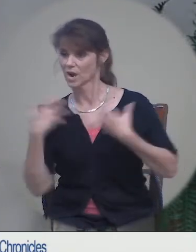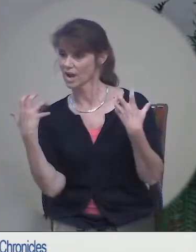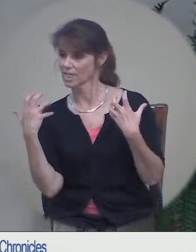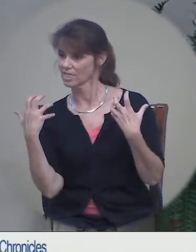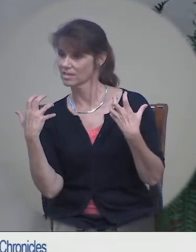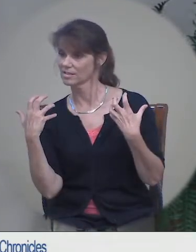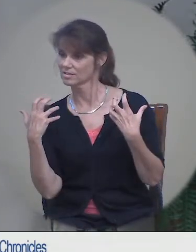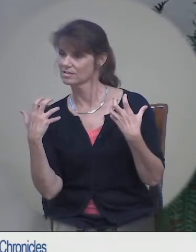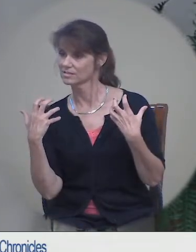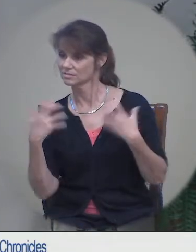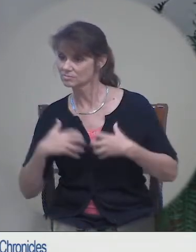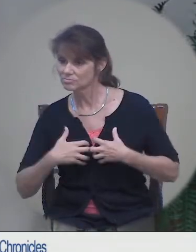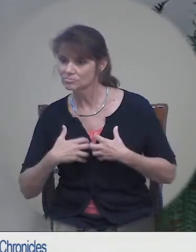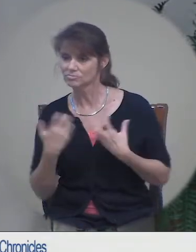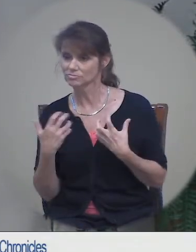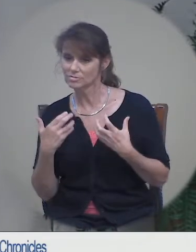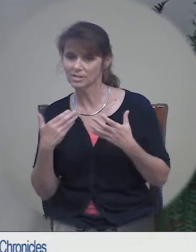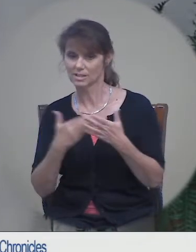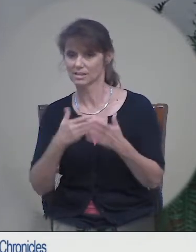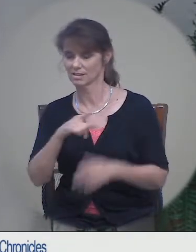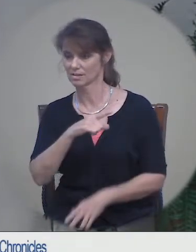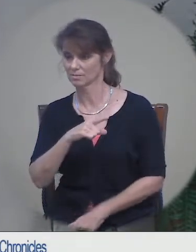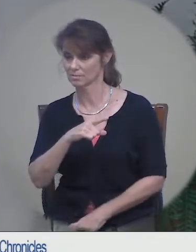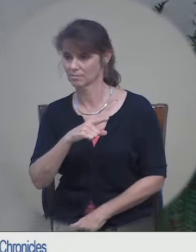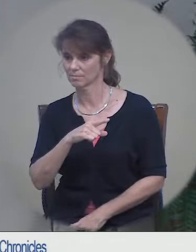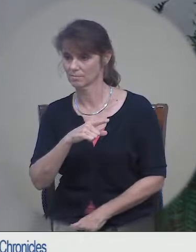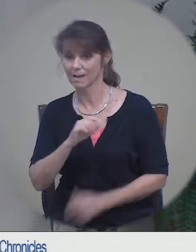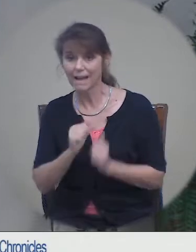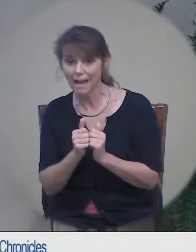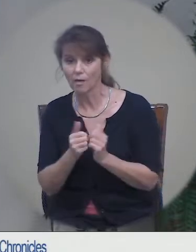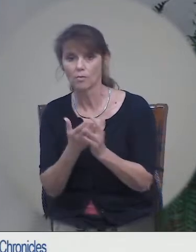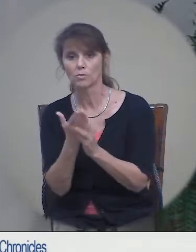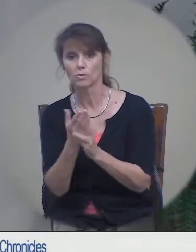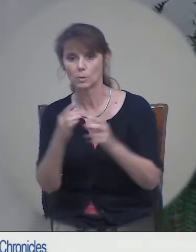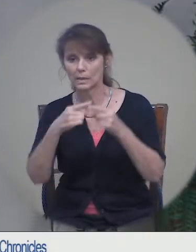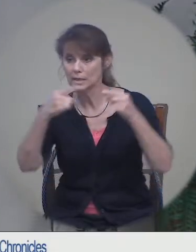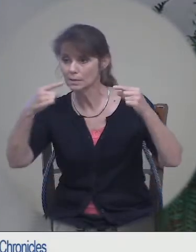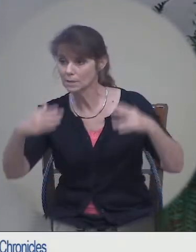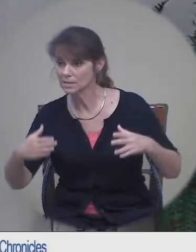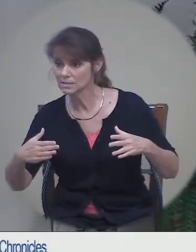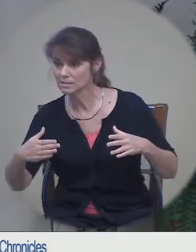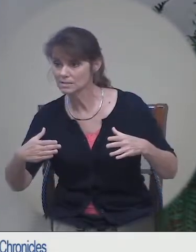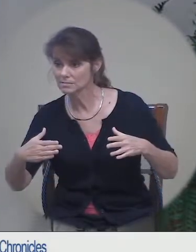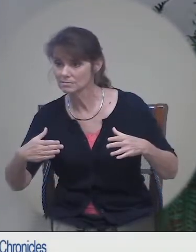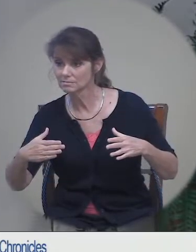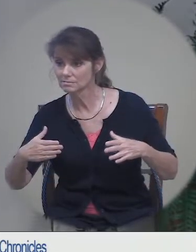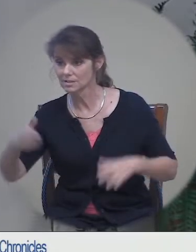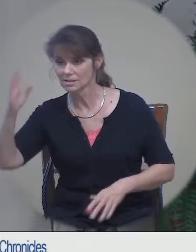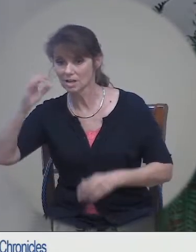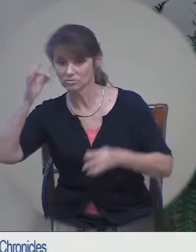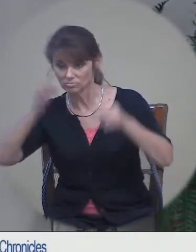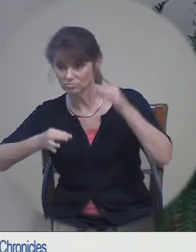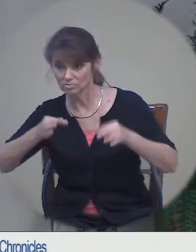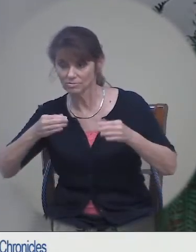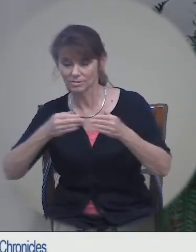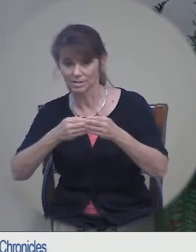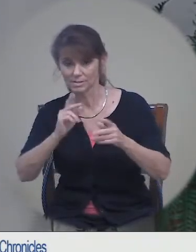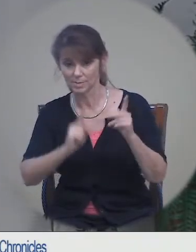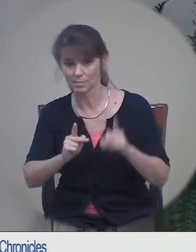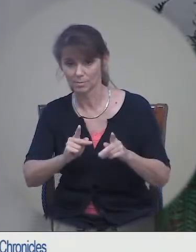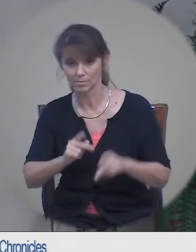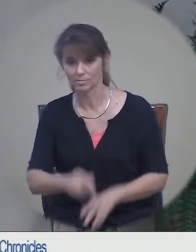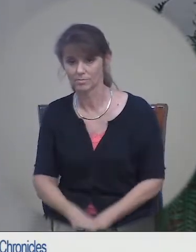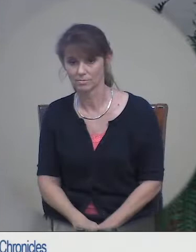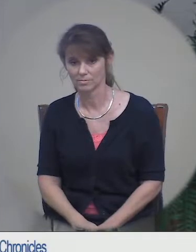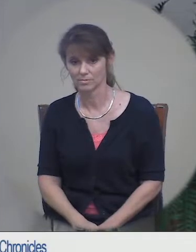the efforts of these other nations against them is just. And so we not only want